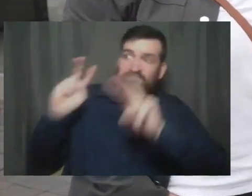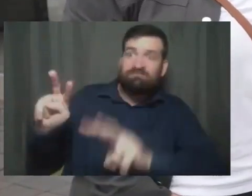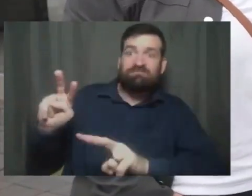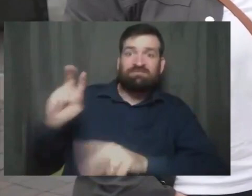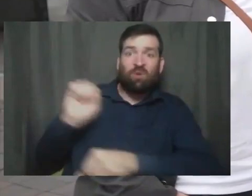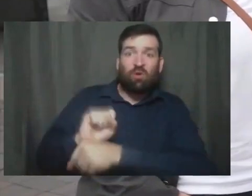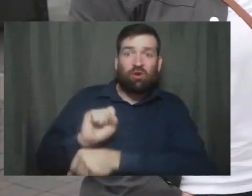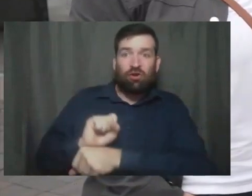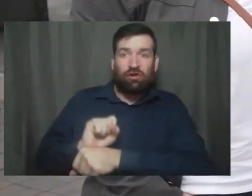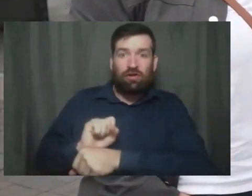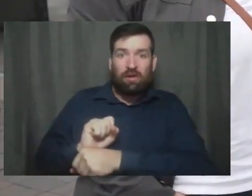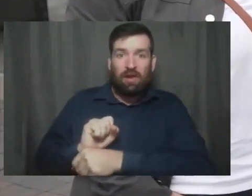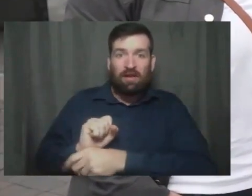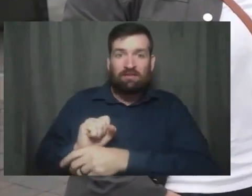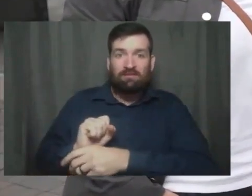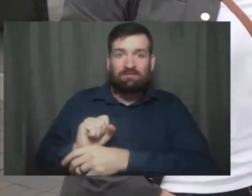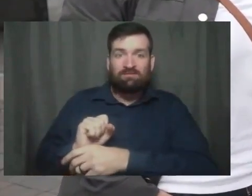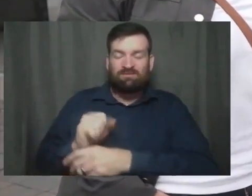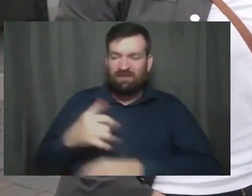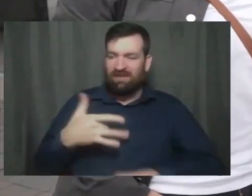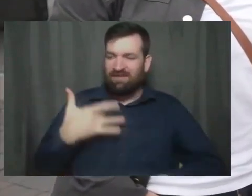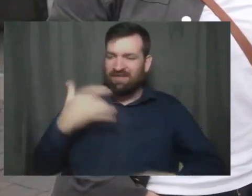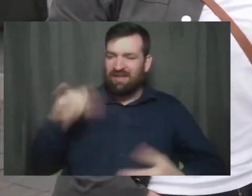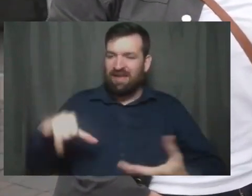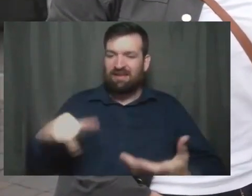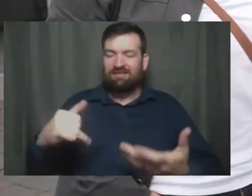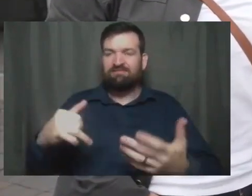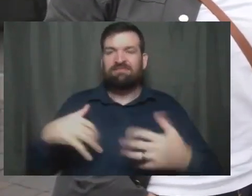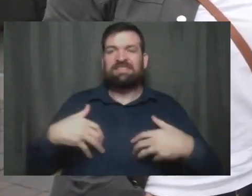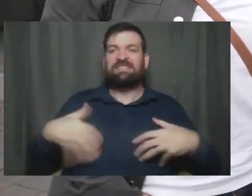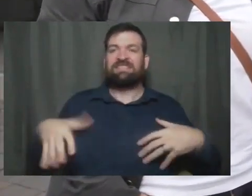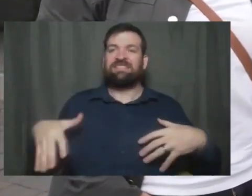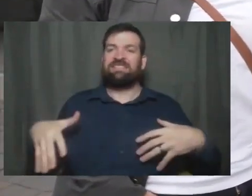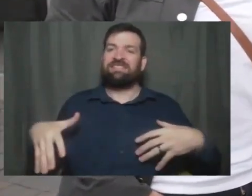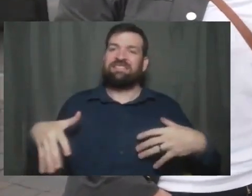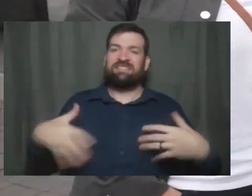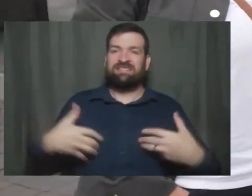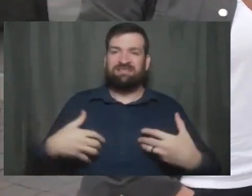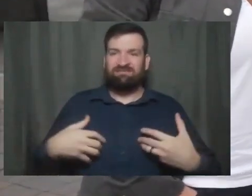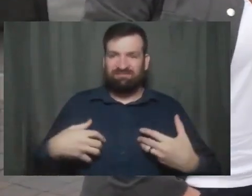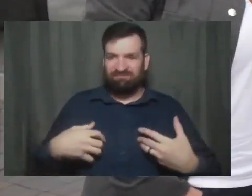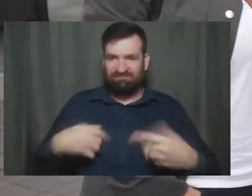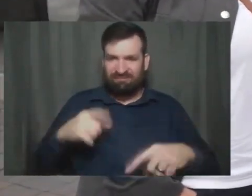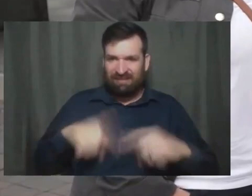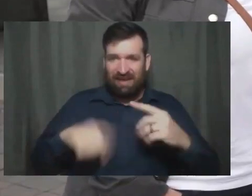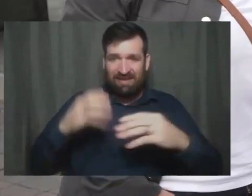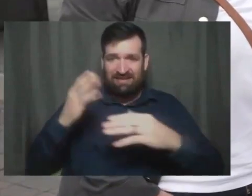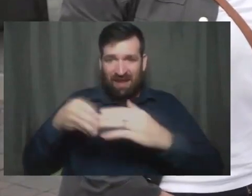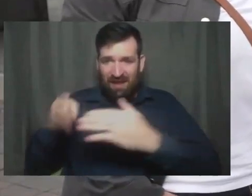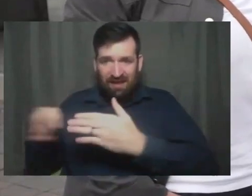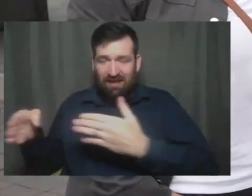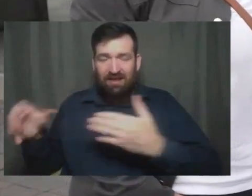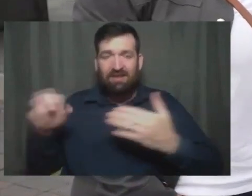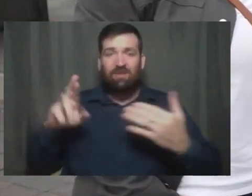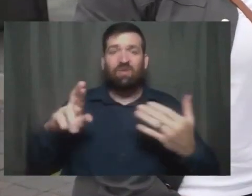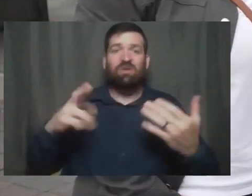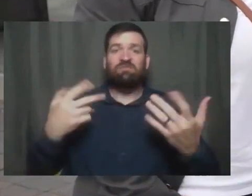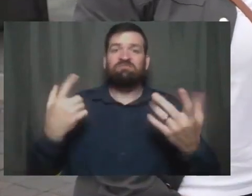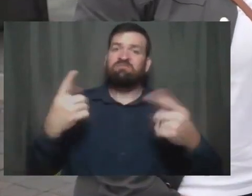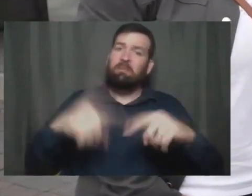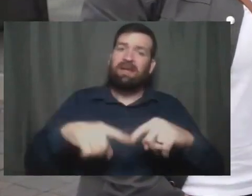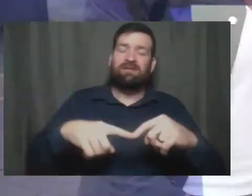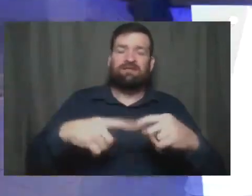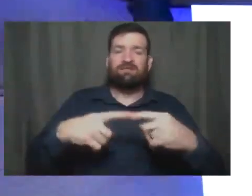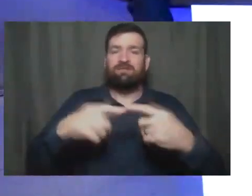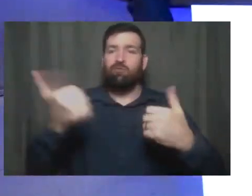not, feeling that anxious about not being able to get things done or depending on other people to